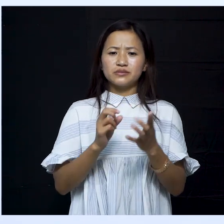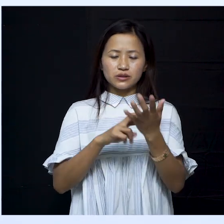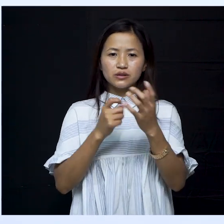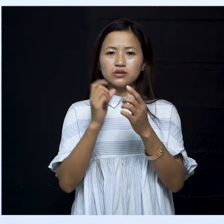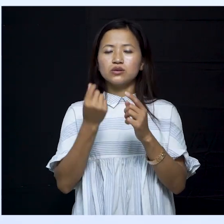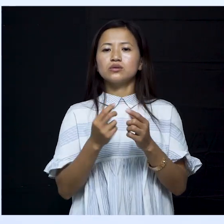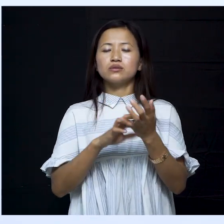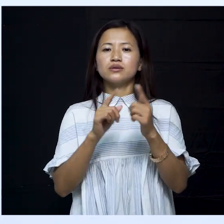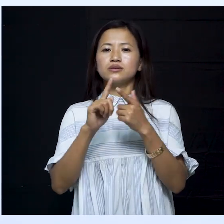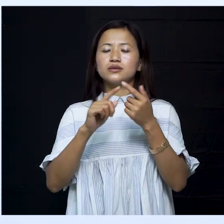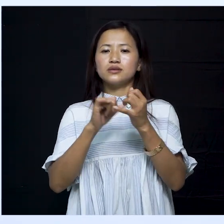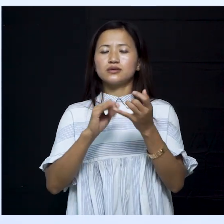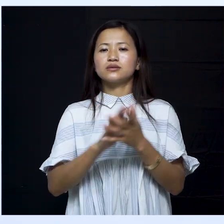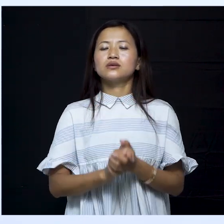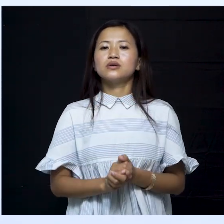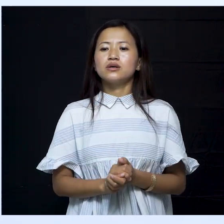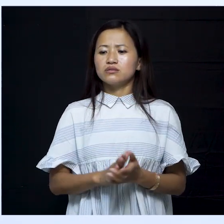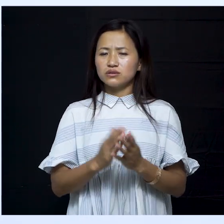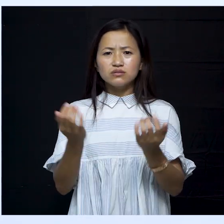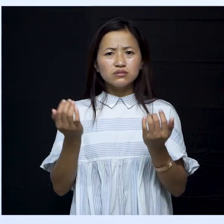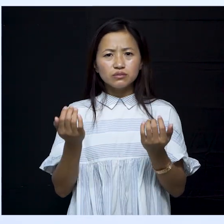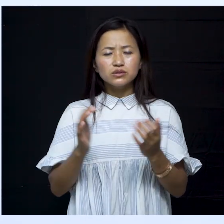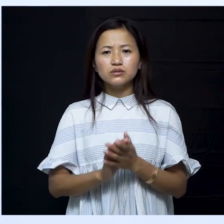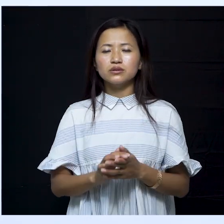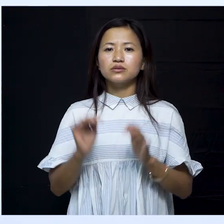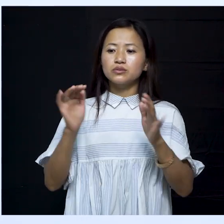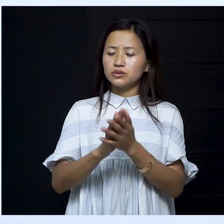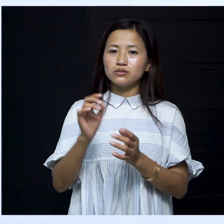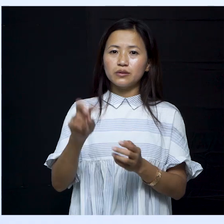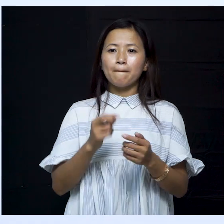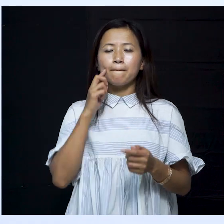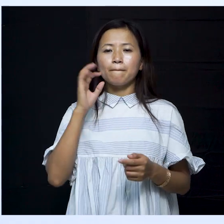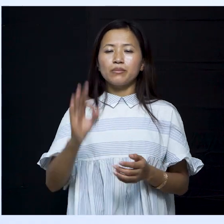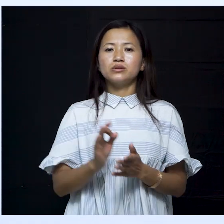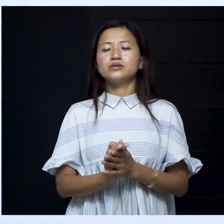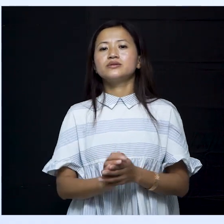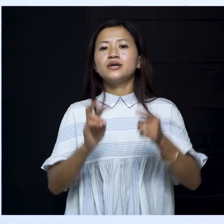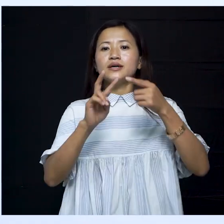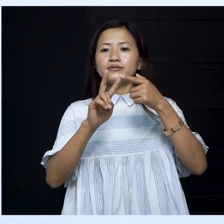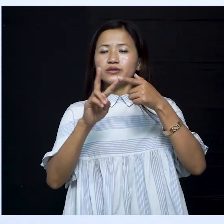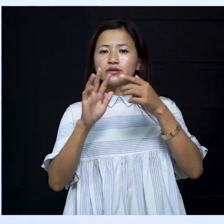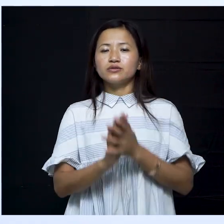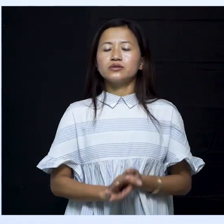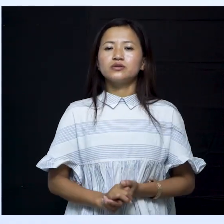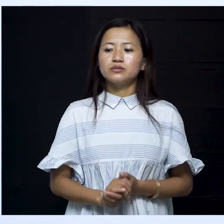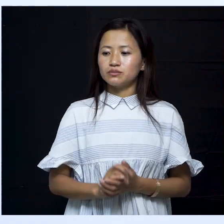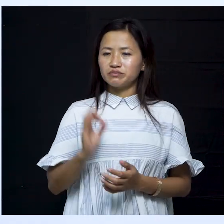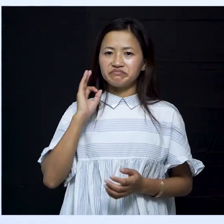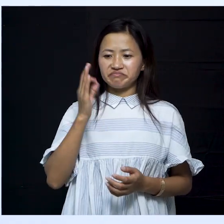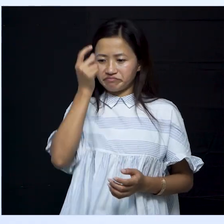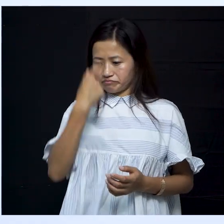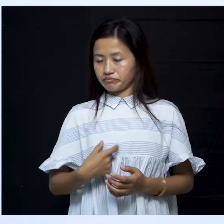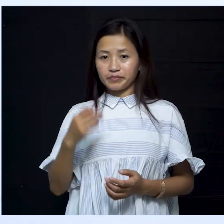Mark Stevens is supposedly to be a very important television personality, and if he wants